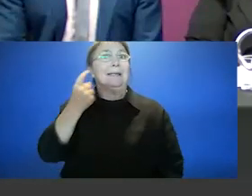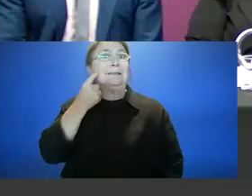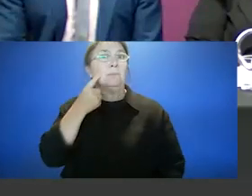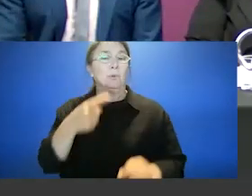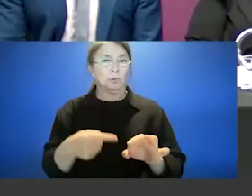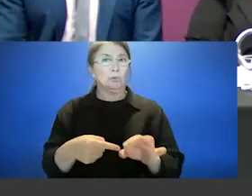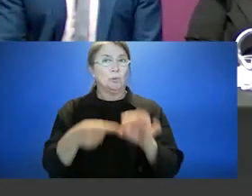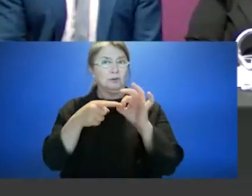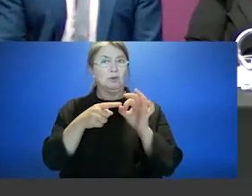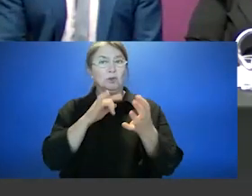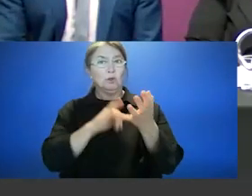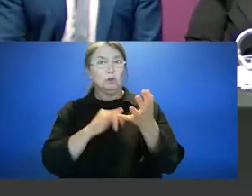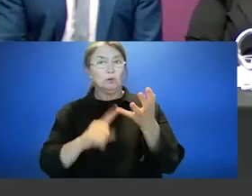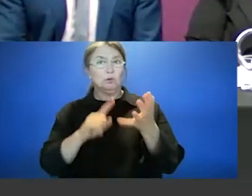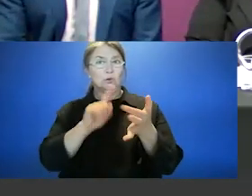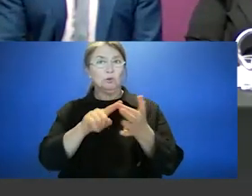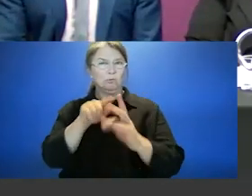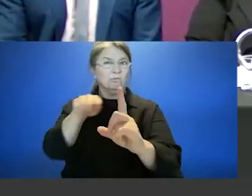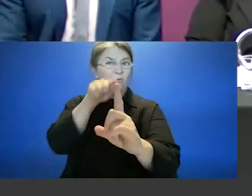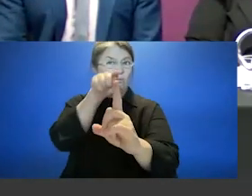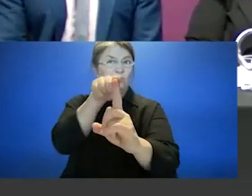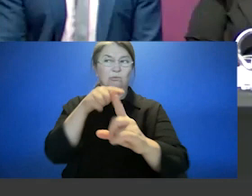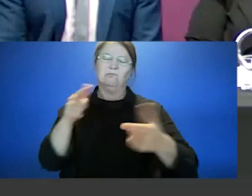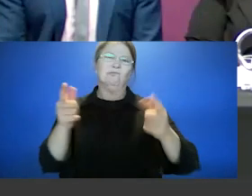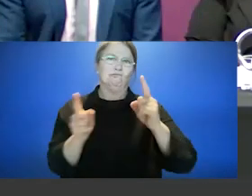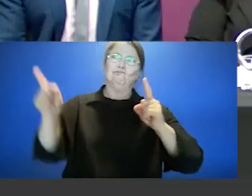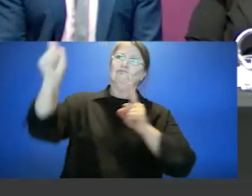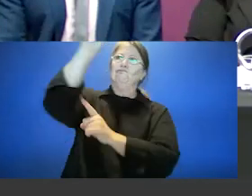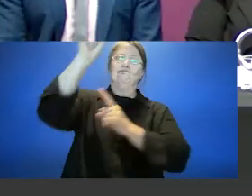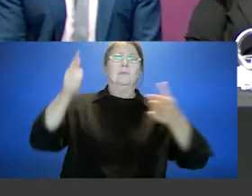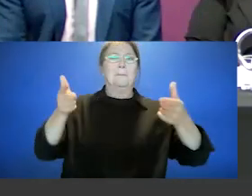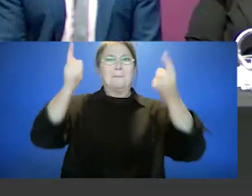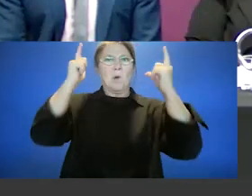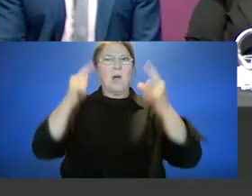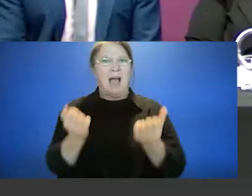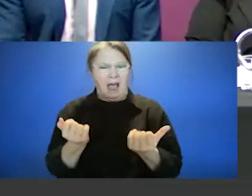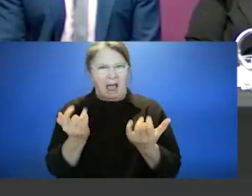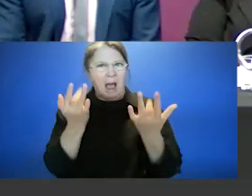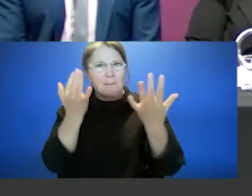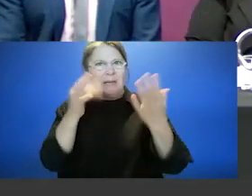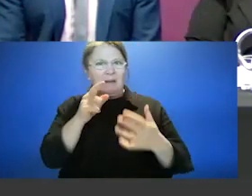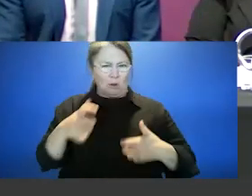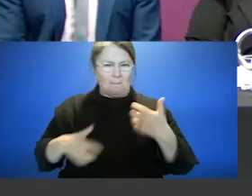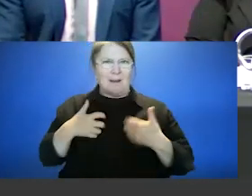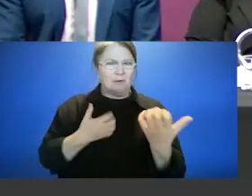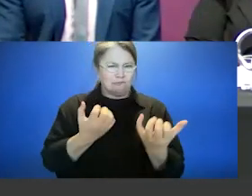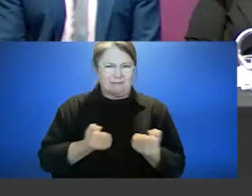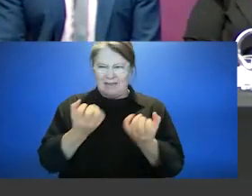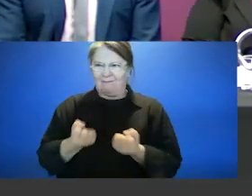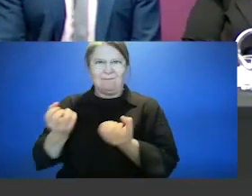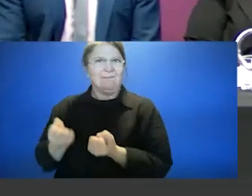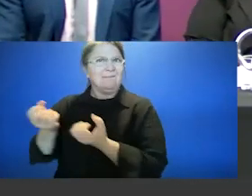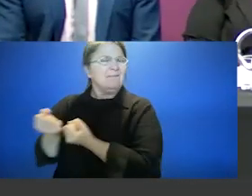to you as the head of the area. What's the volume? What sort of volume does IBAC receive in terms of